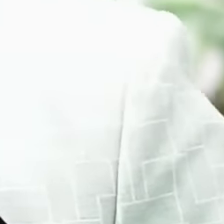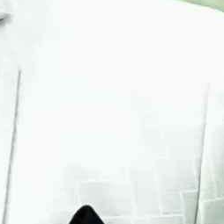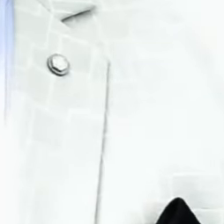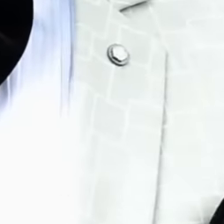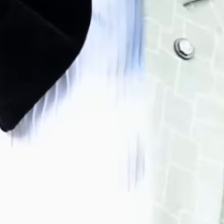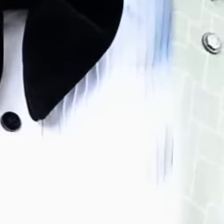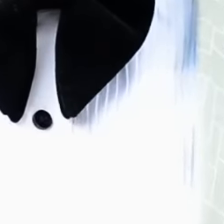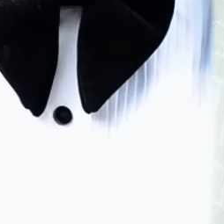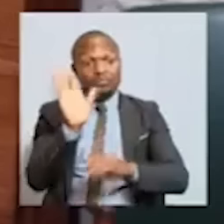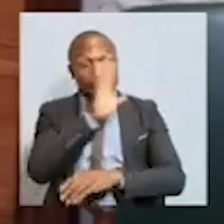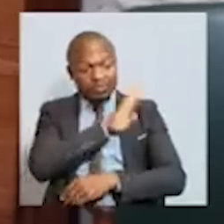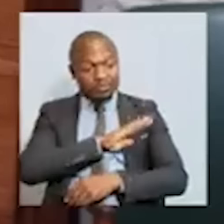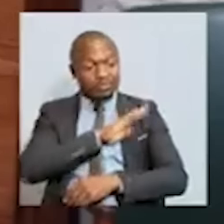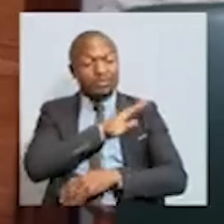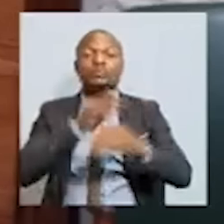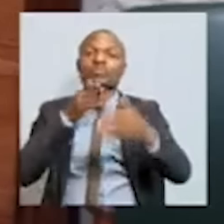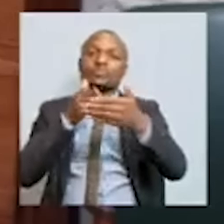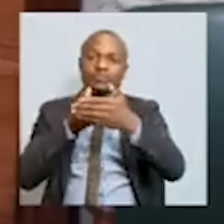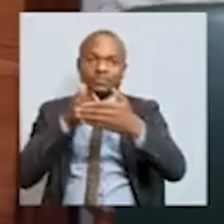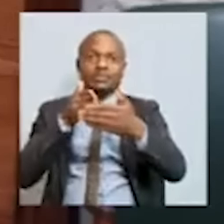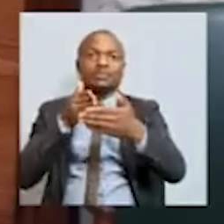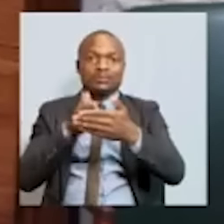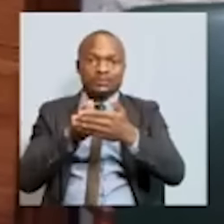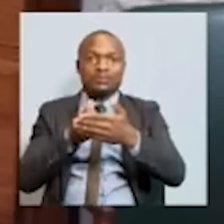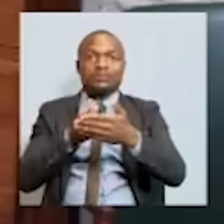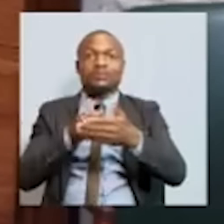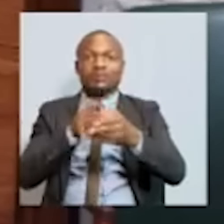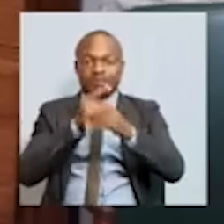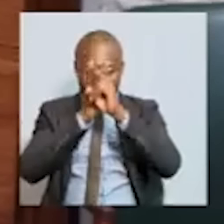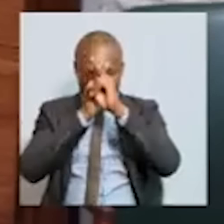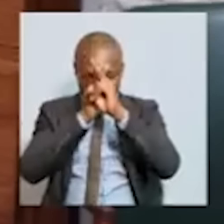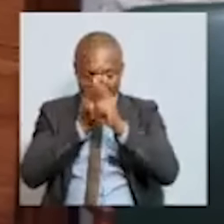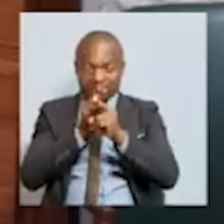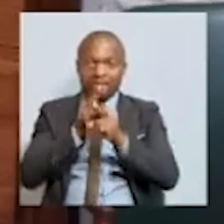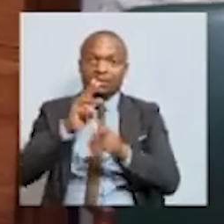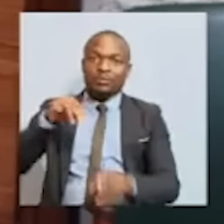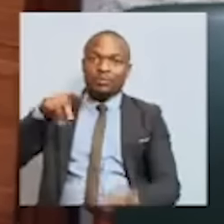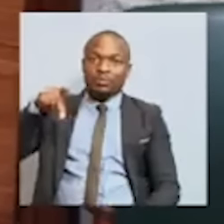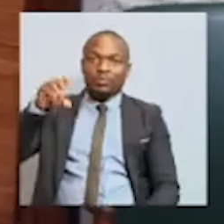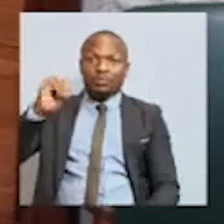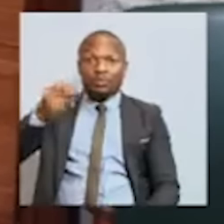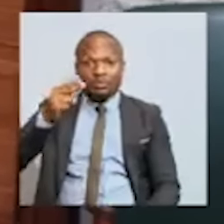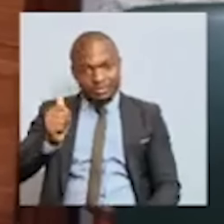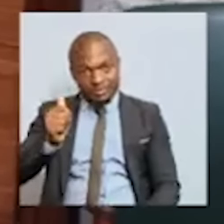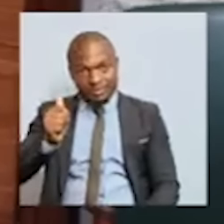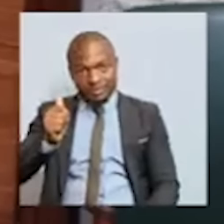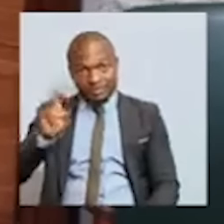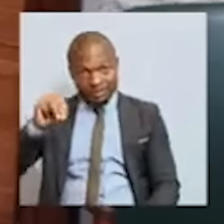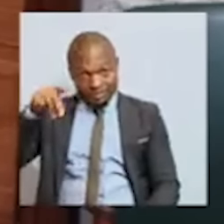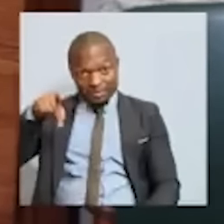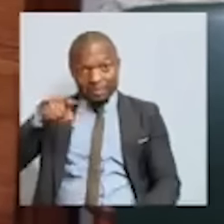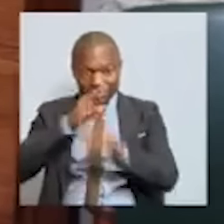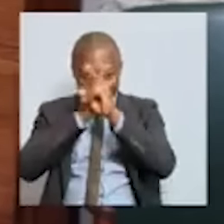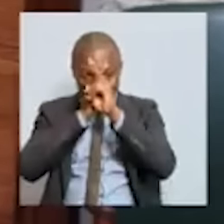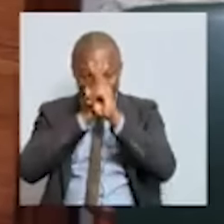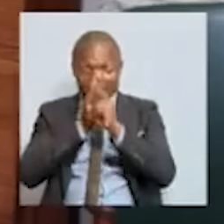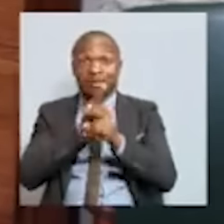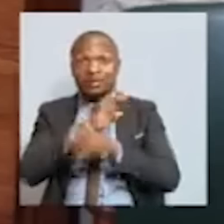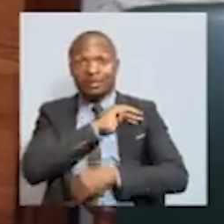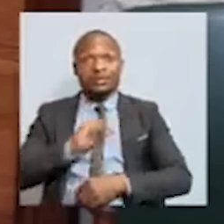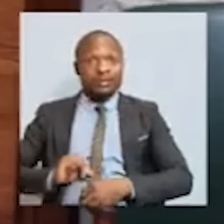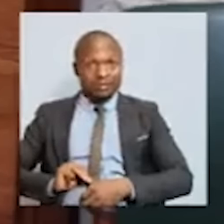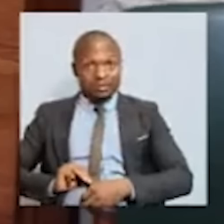to subscribe to JQ. Against Honorable M. Imposha MP. Honorable members, I endorse